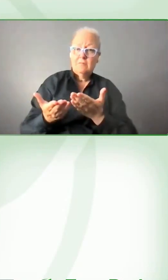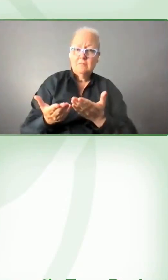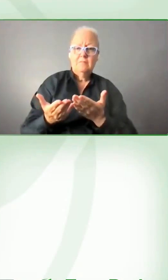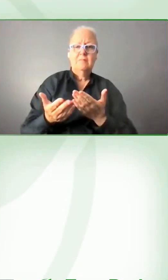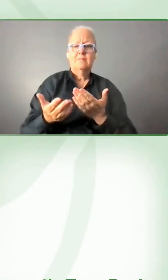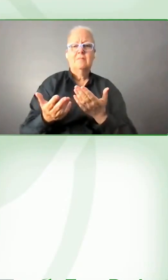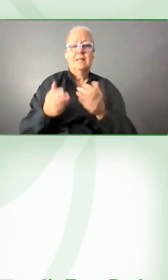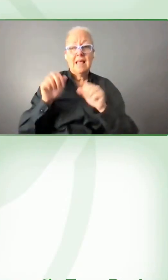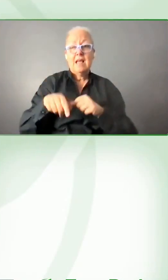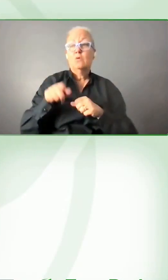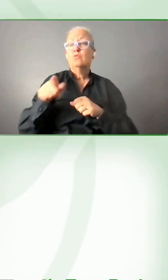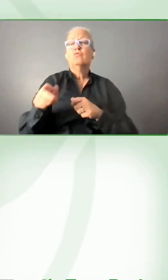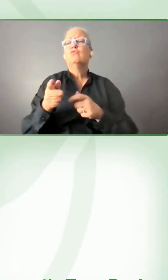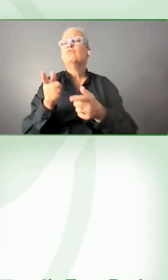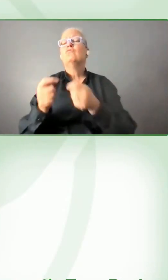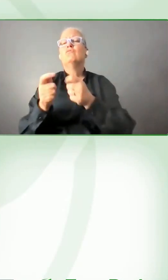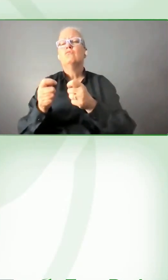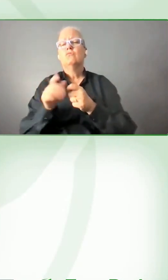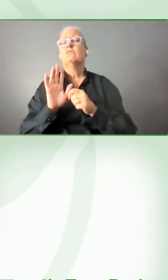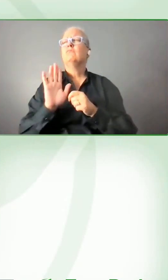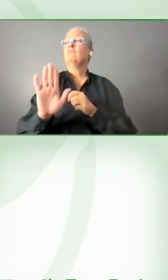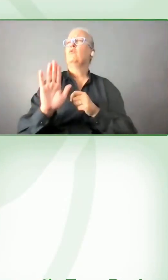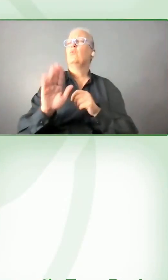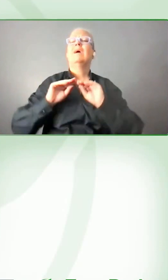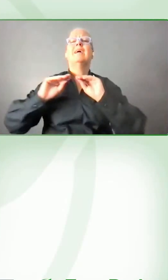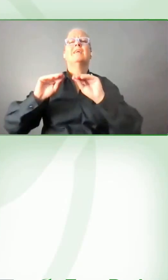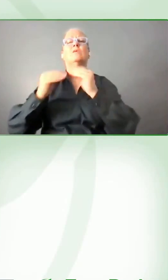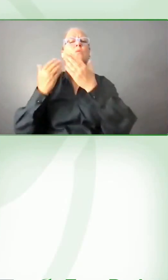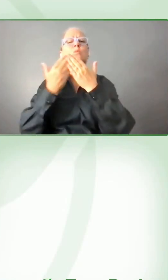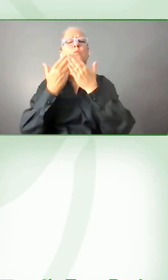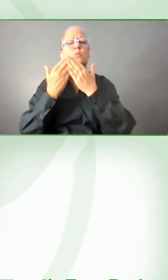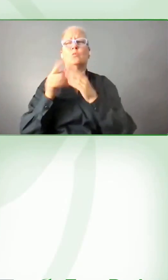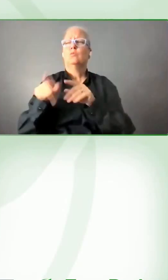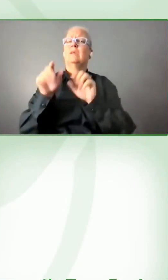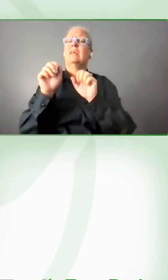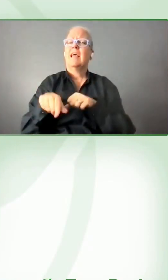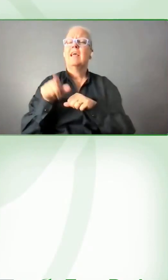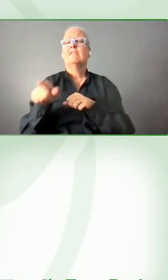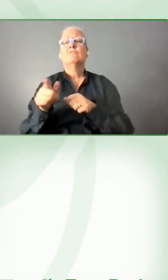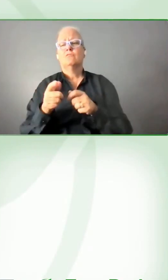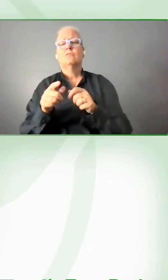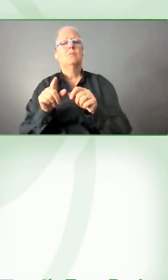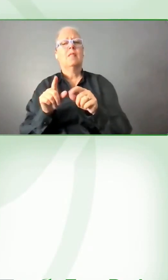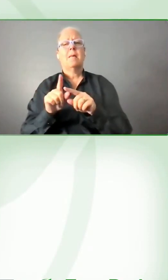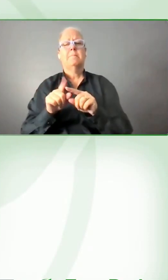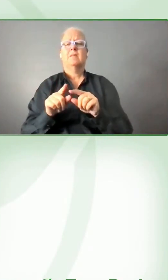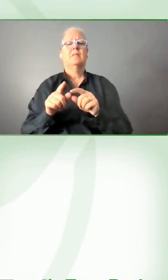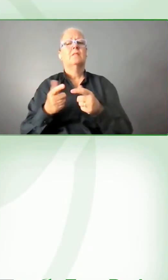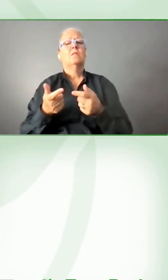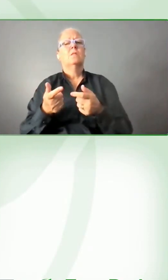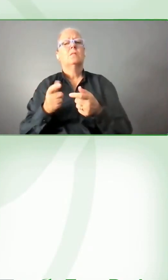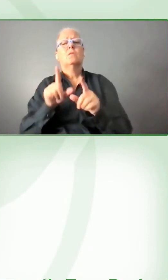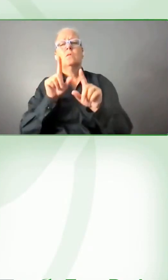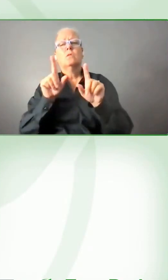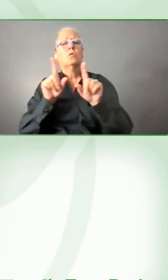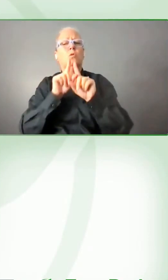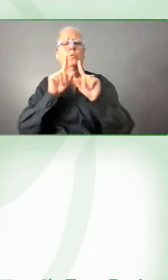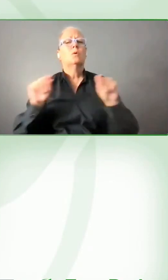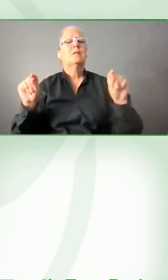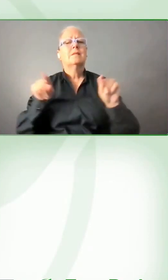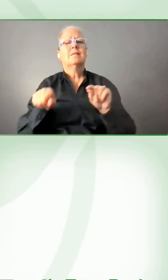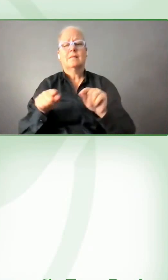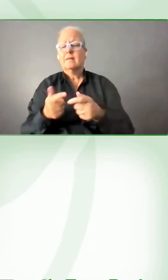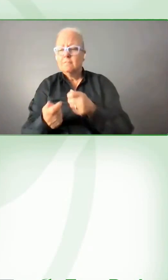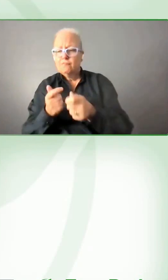special education schools? Because in Singapore, it's still segregated, right? In terms of special education, it's only slowly moving into